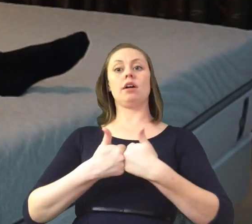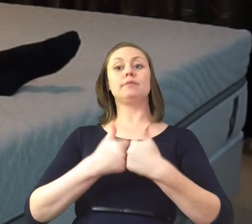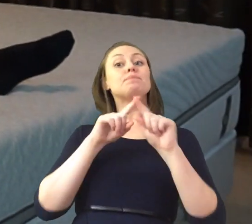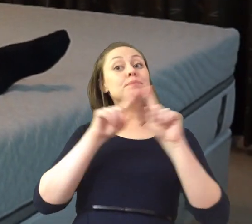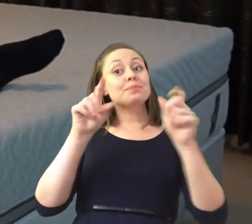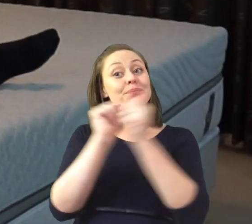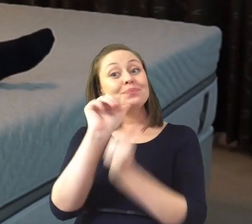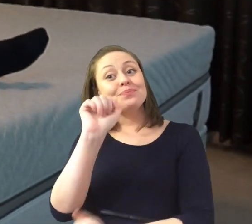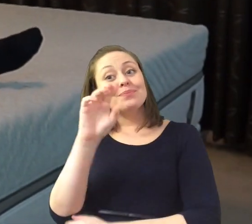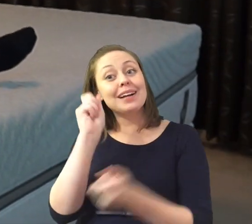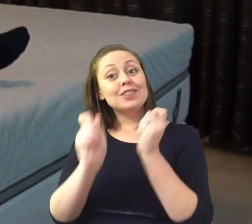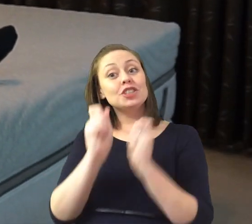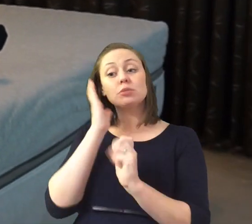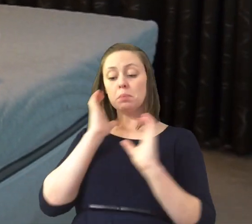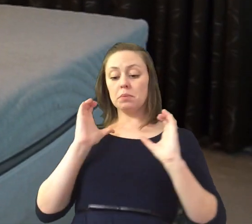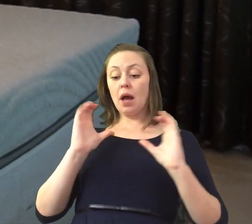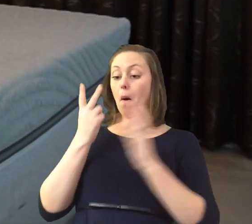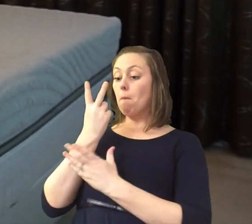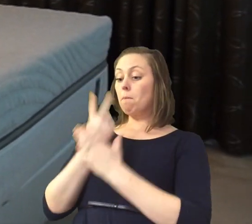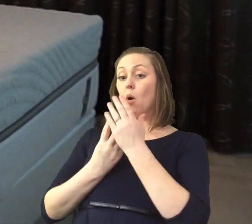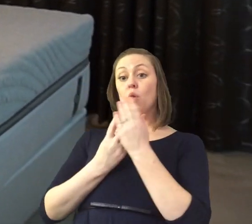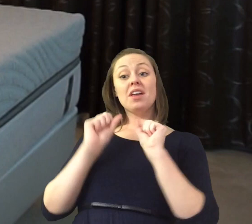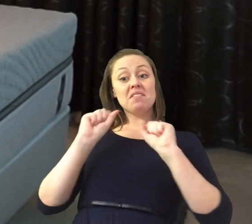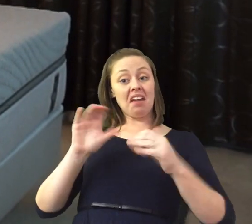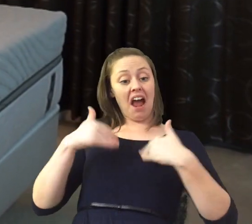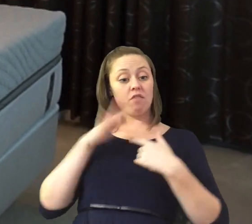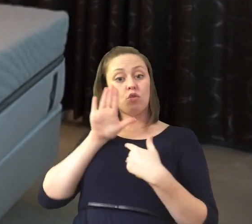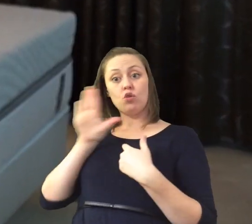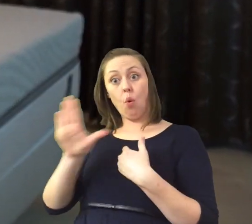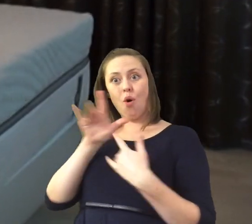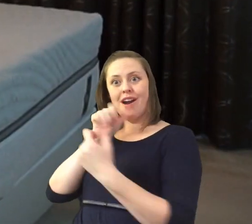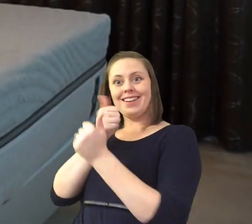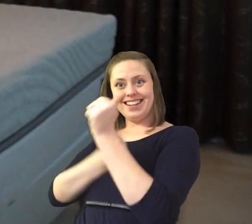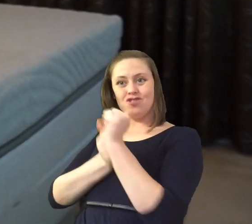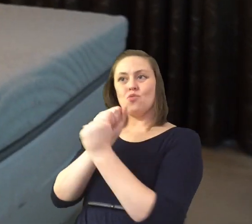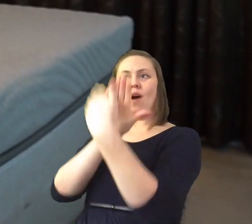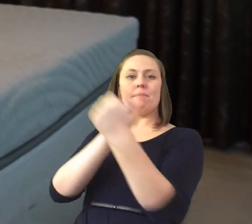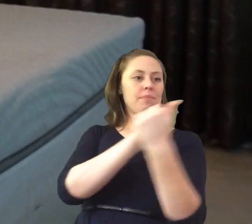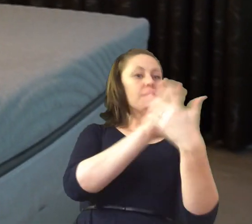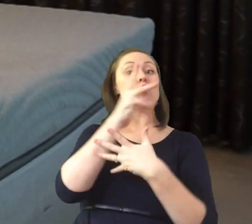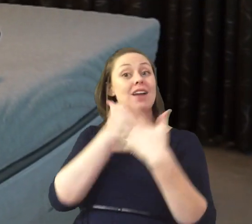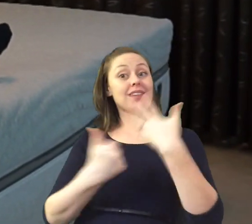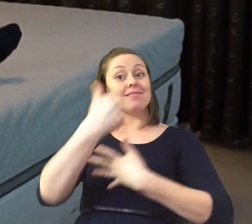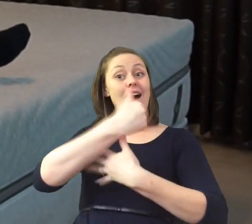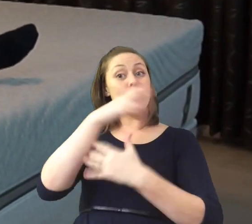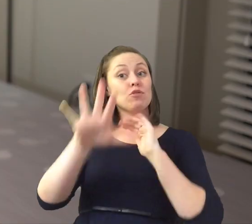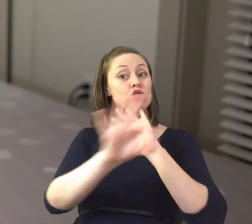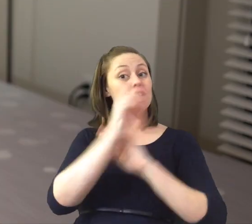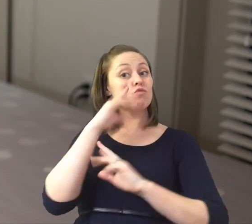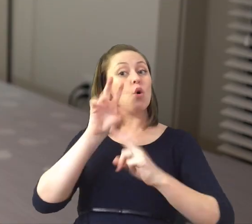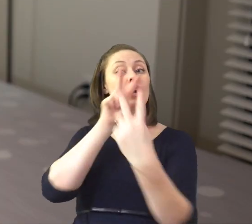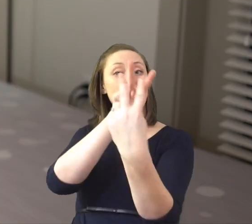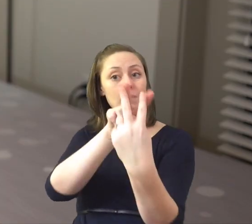Well, with air adjustable mattresses, you can both have it your way, so this is why it's a top choice for couples.